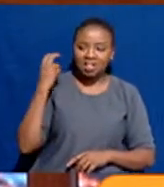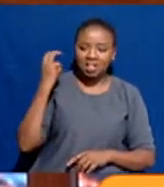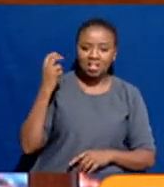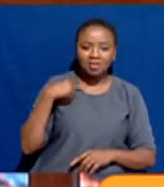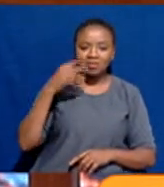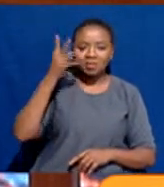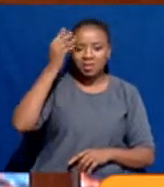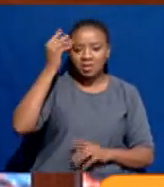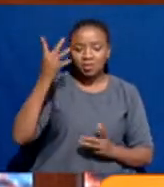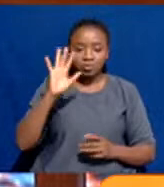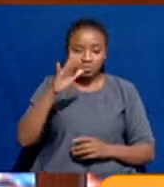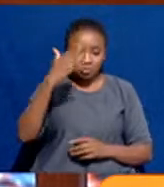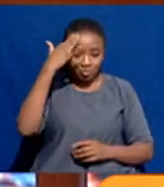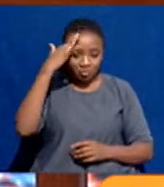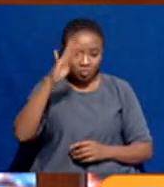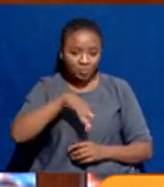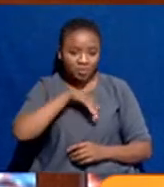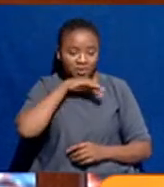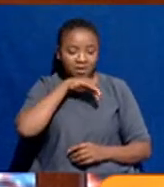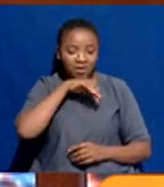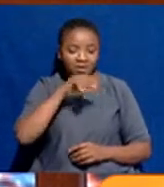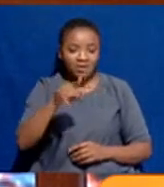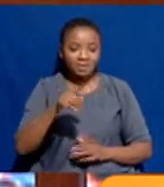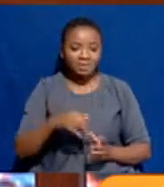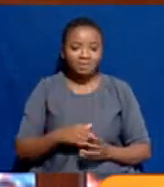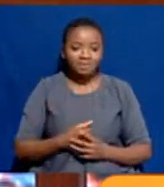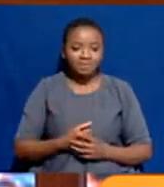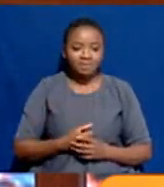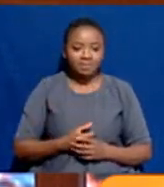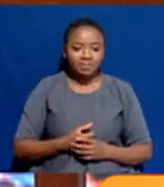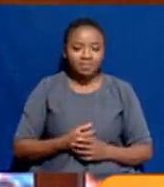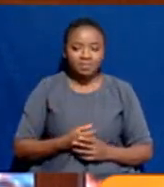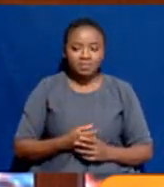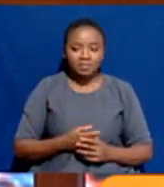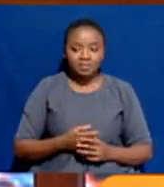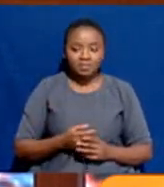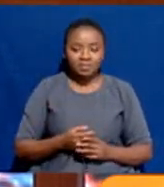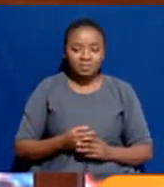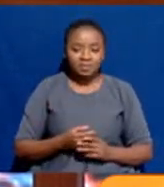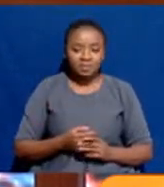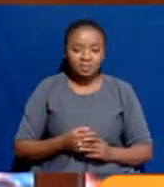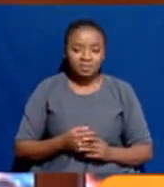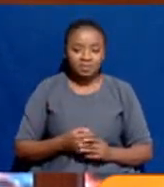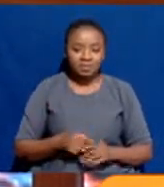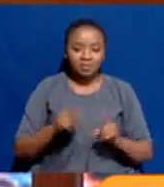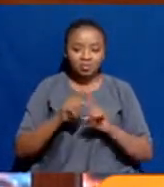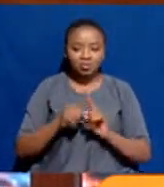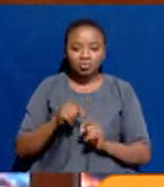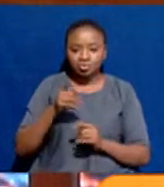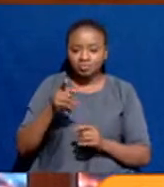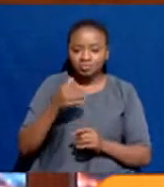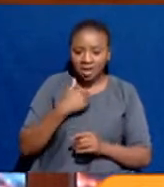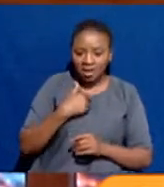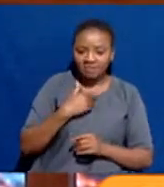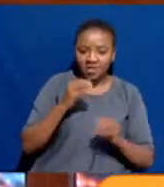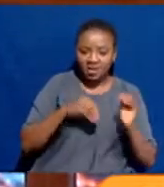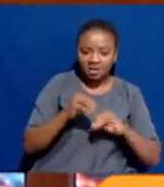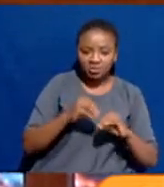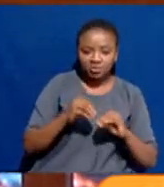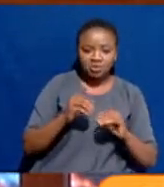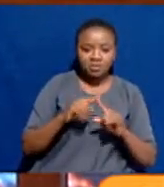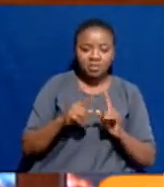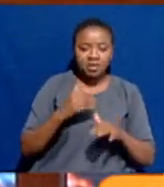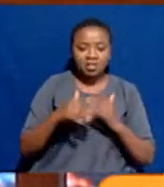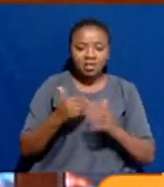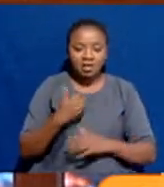You know, for Raila Odinga to have had gone through 5 elections, and he has it, then he doesn't have it. It means he doesn't learn